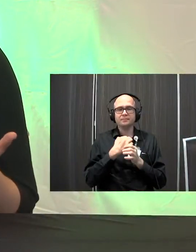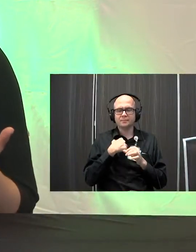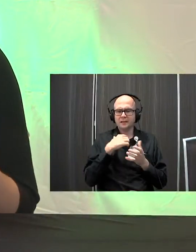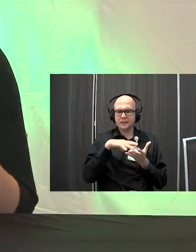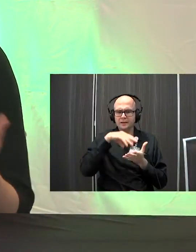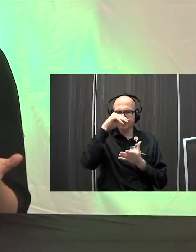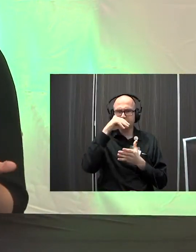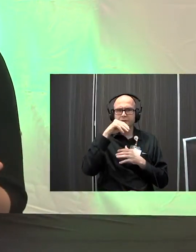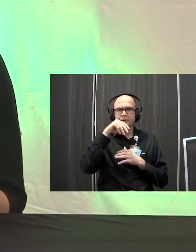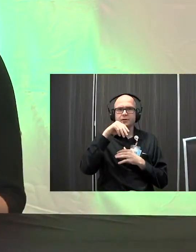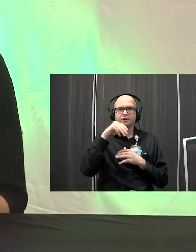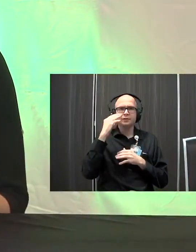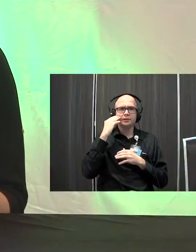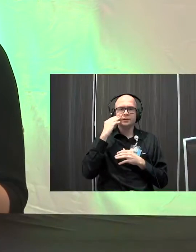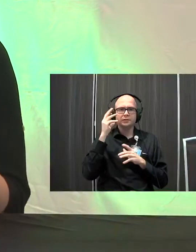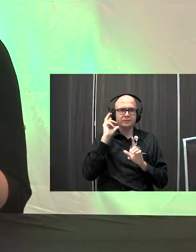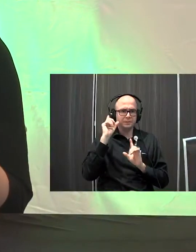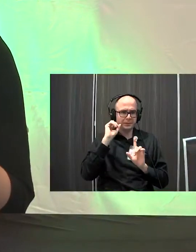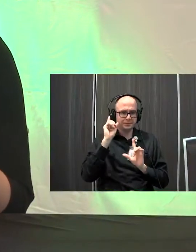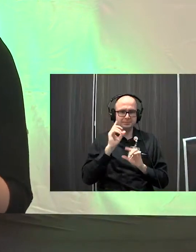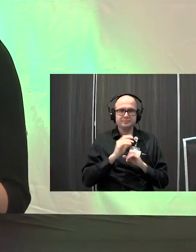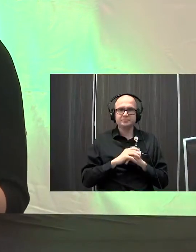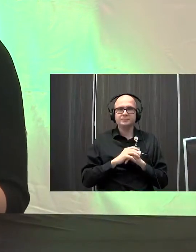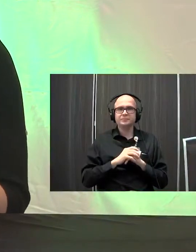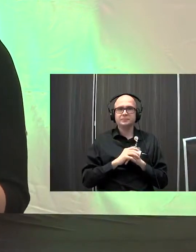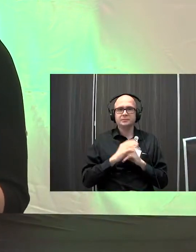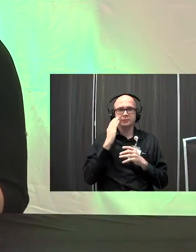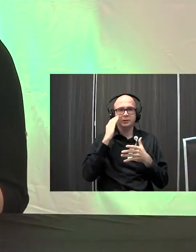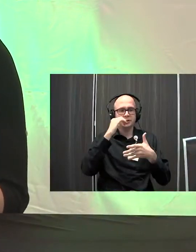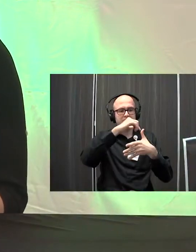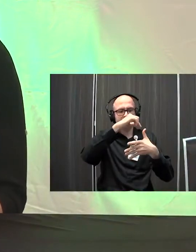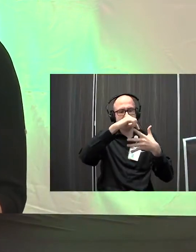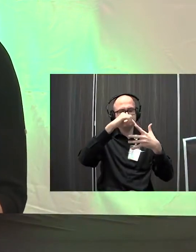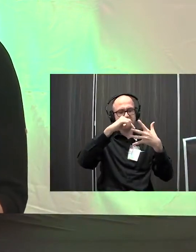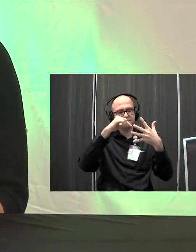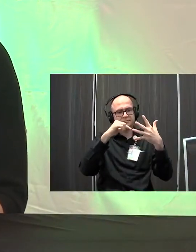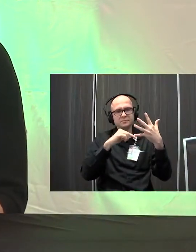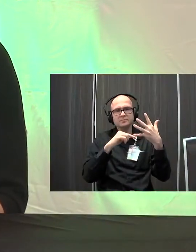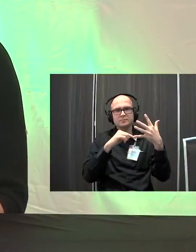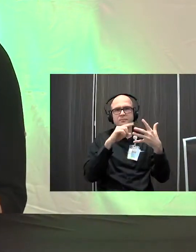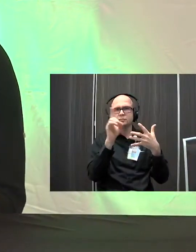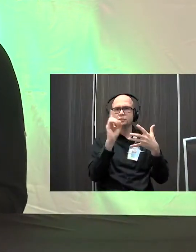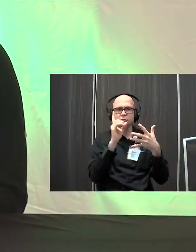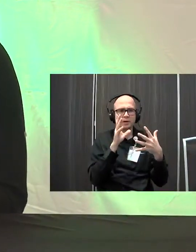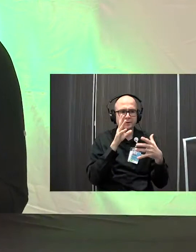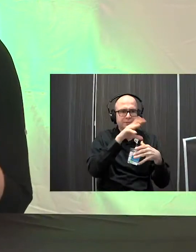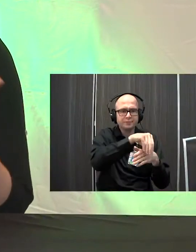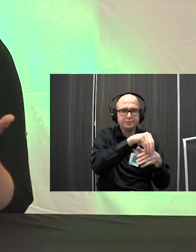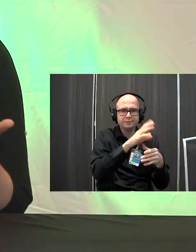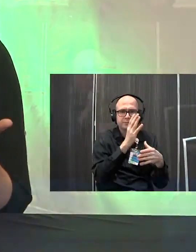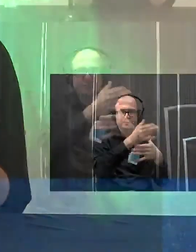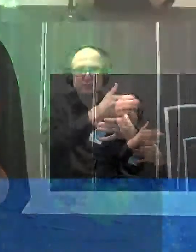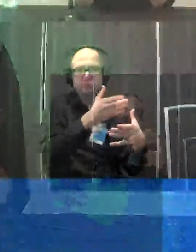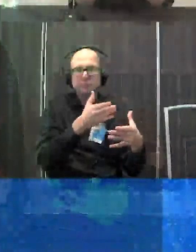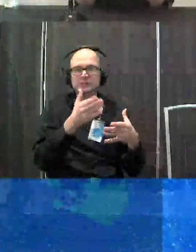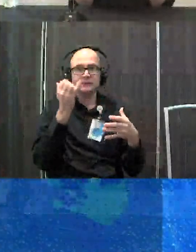from, I've heard David Brown talk about a lot, and kind of a hierarchy of where we want to intervene on behavior. Mm-hmm. So first off,